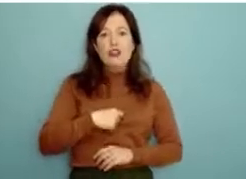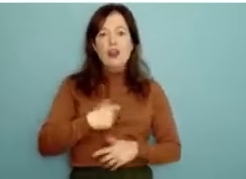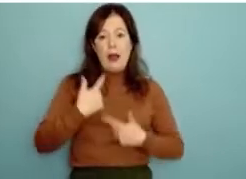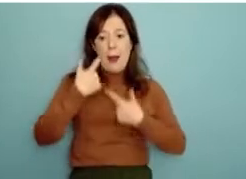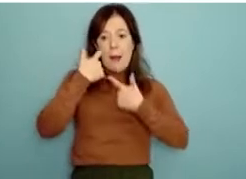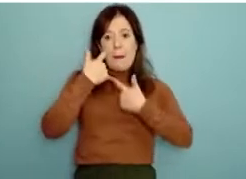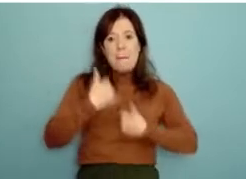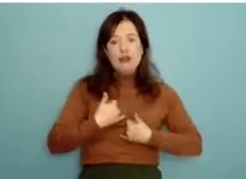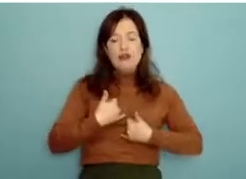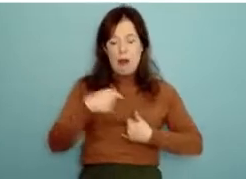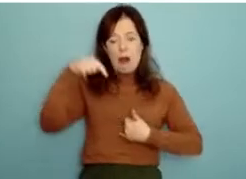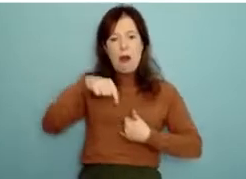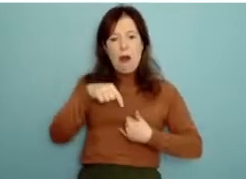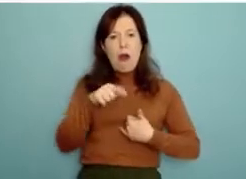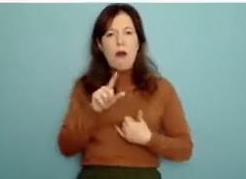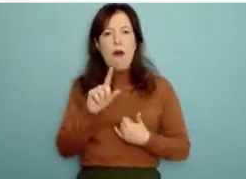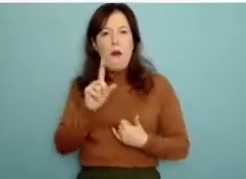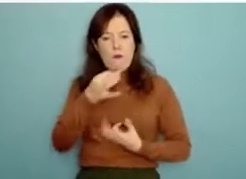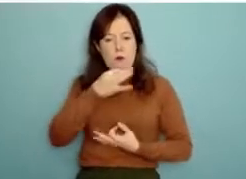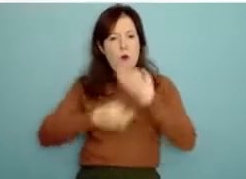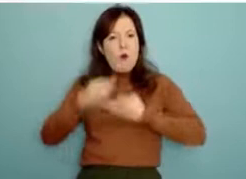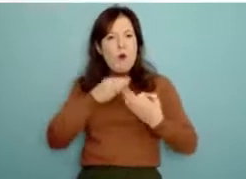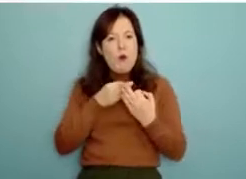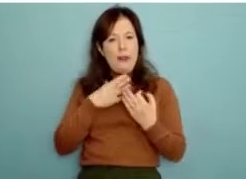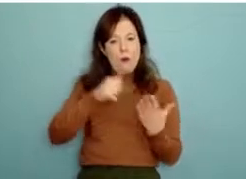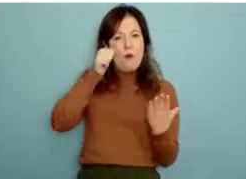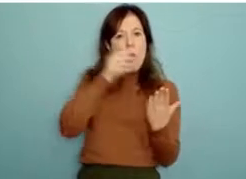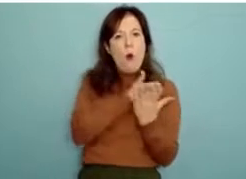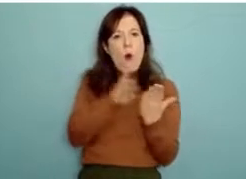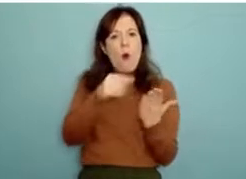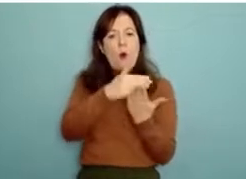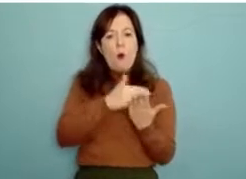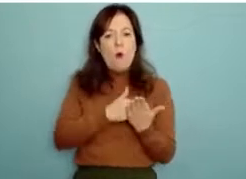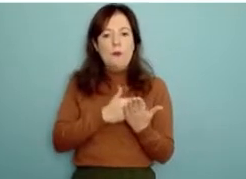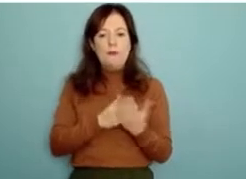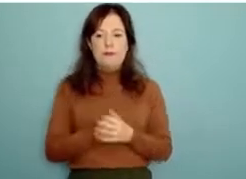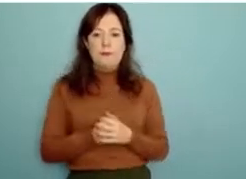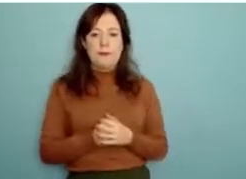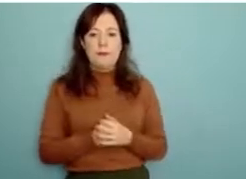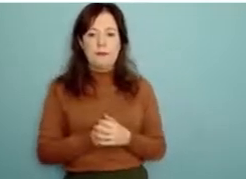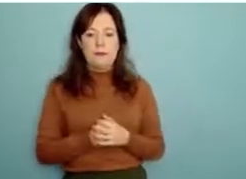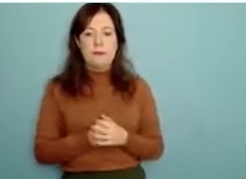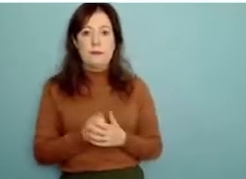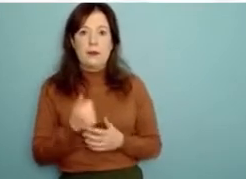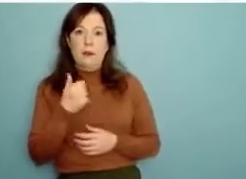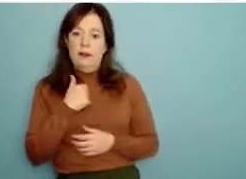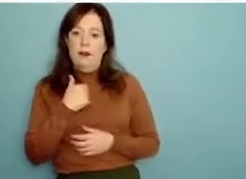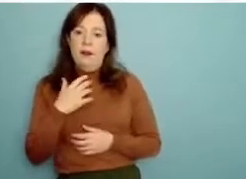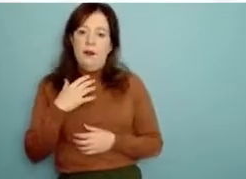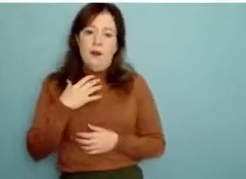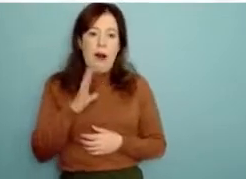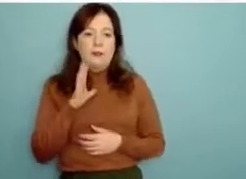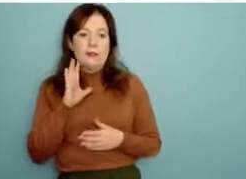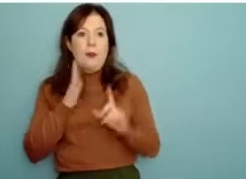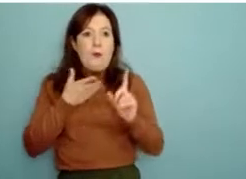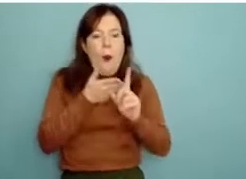for. A patient, for me, will talk about goals or even getting their life back, not about measures